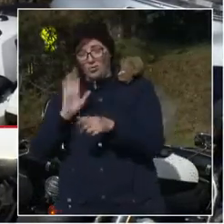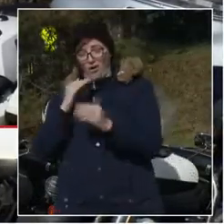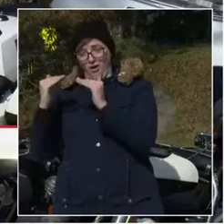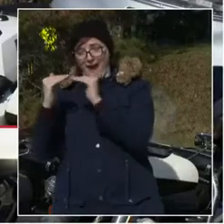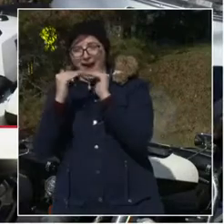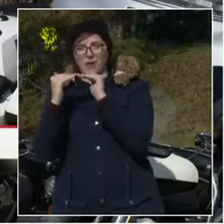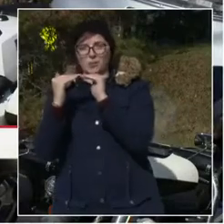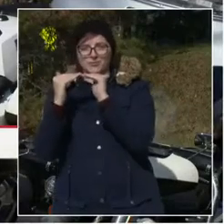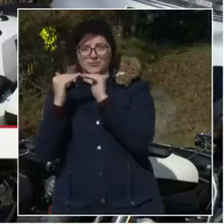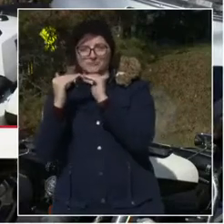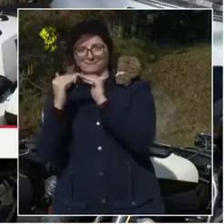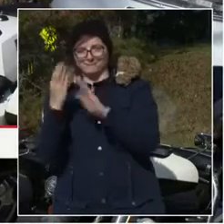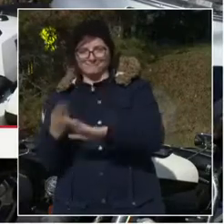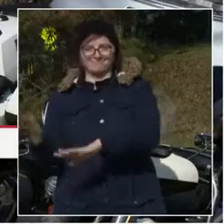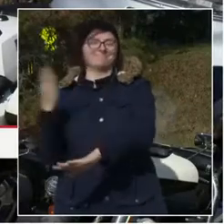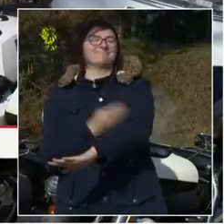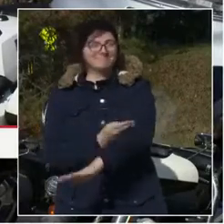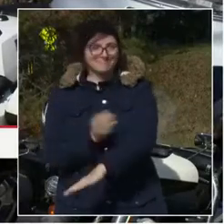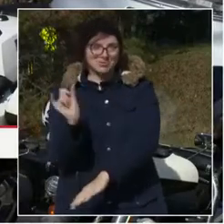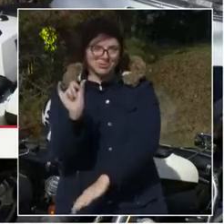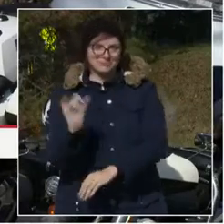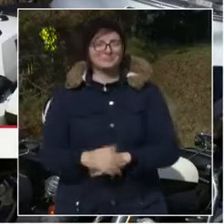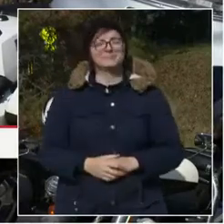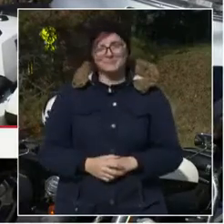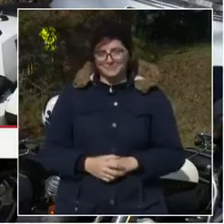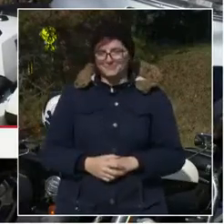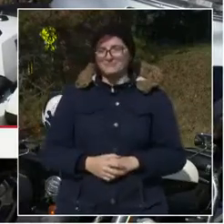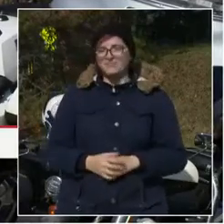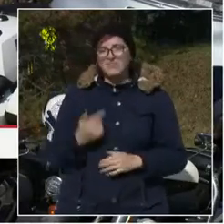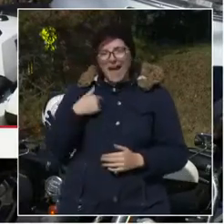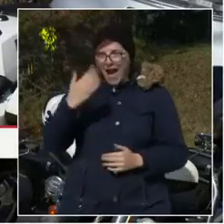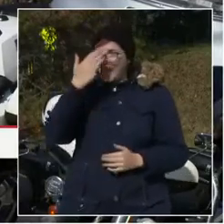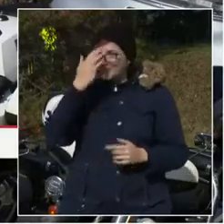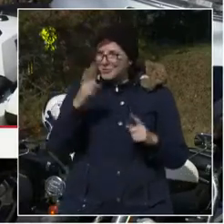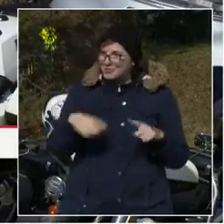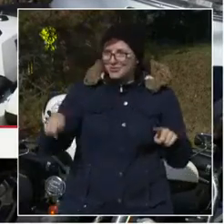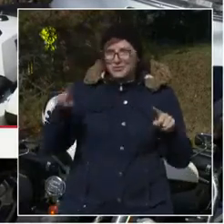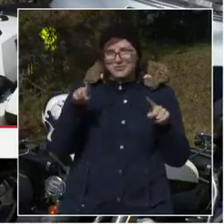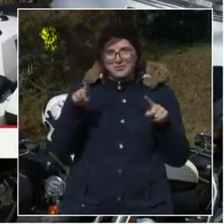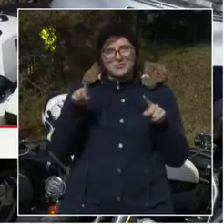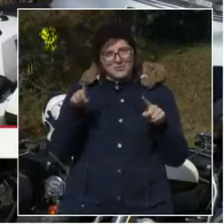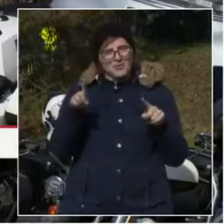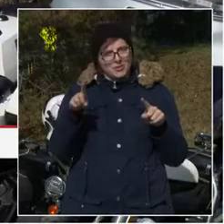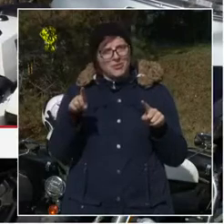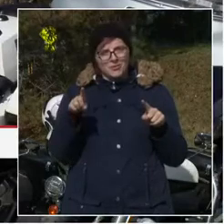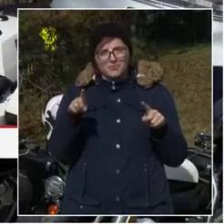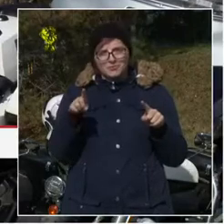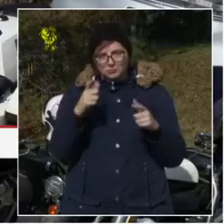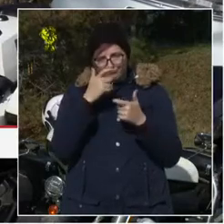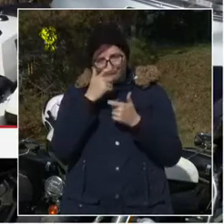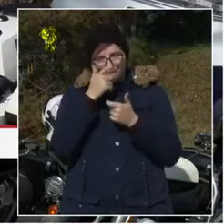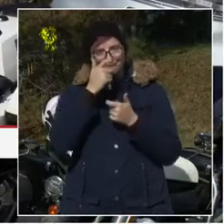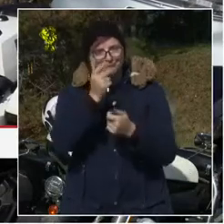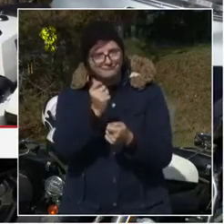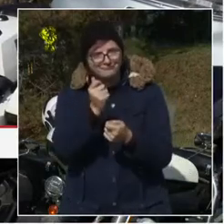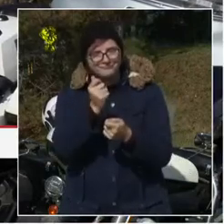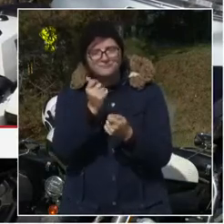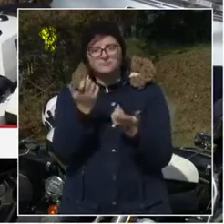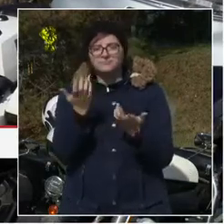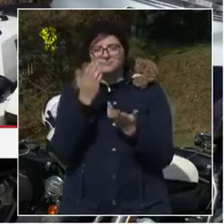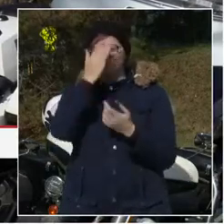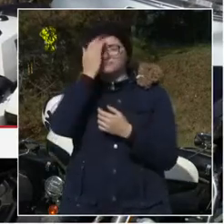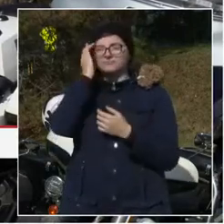equitable comeback. So I know that you're also particularly interested in what